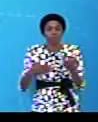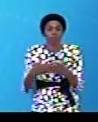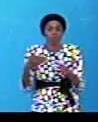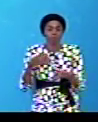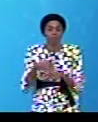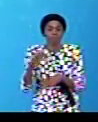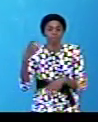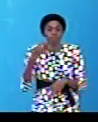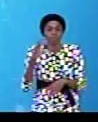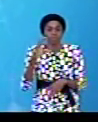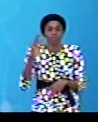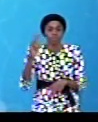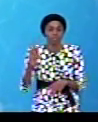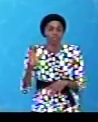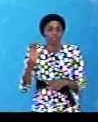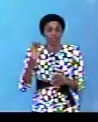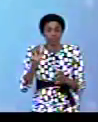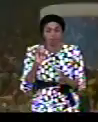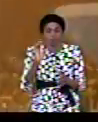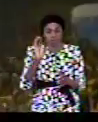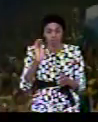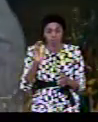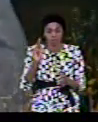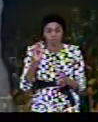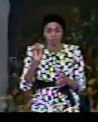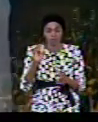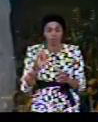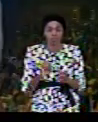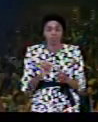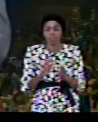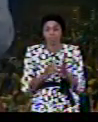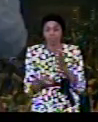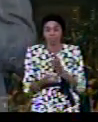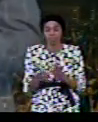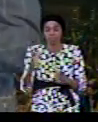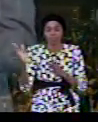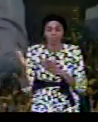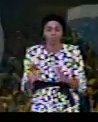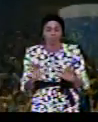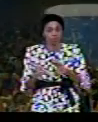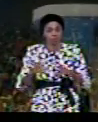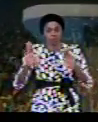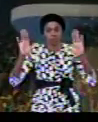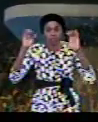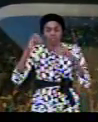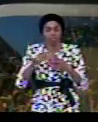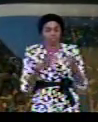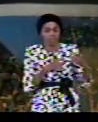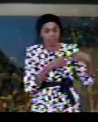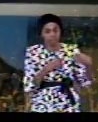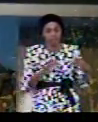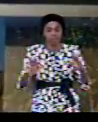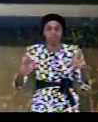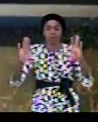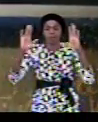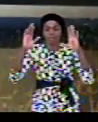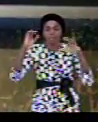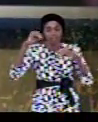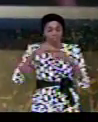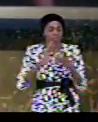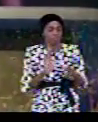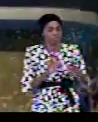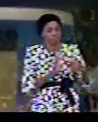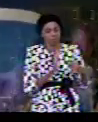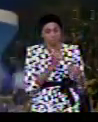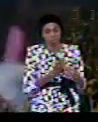GCK October edition. He does wonders. Wonders in the heart, wonders in your